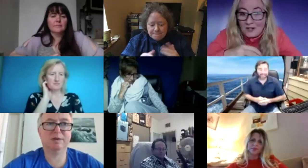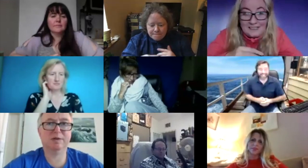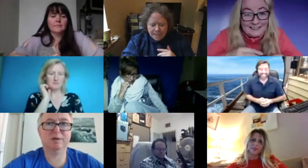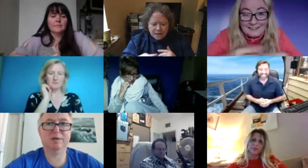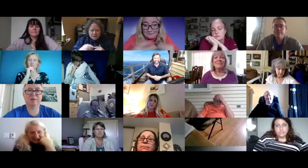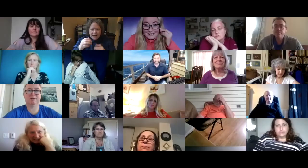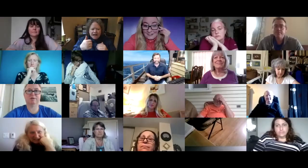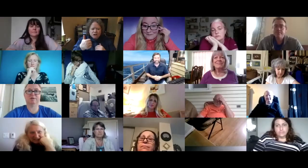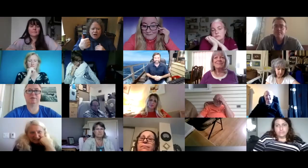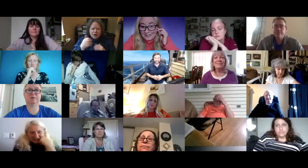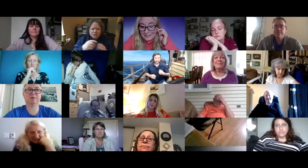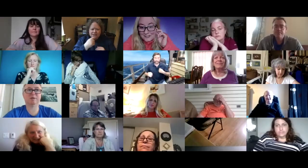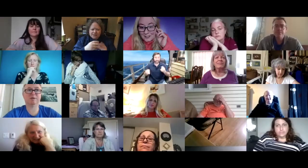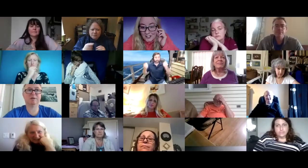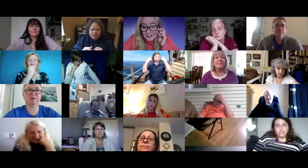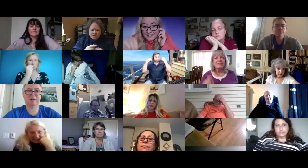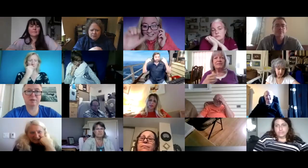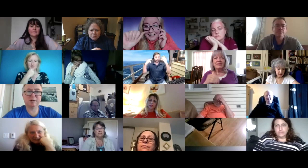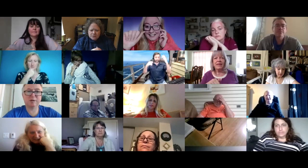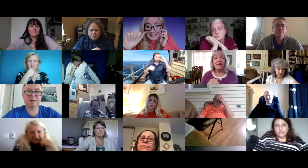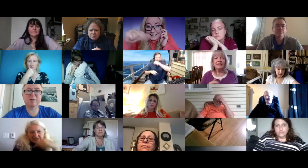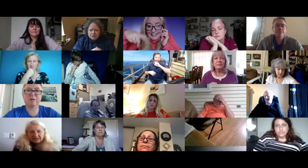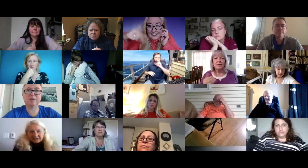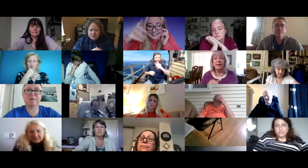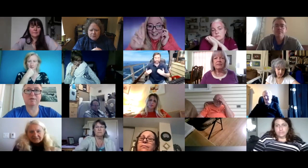I've completely missed the question.